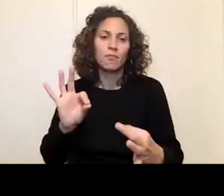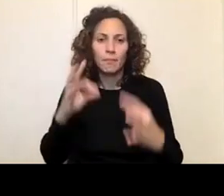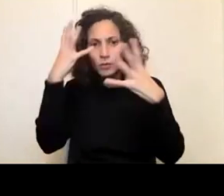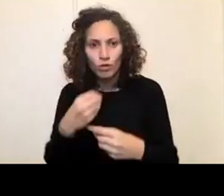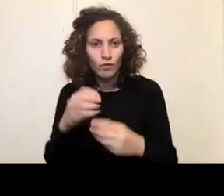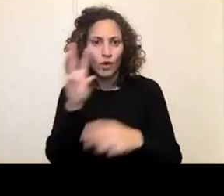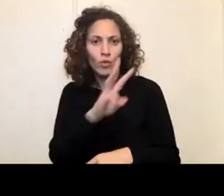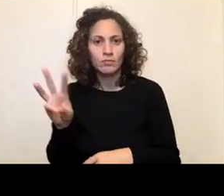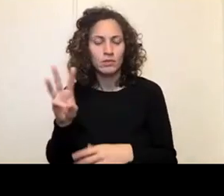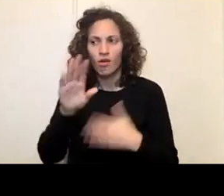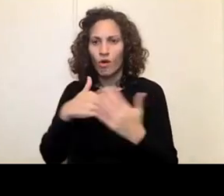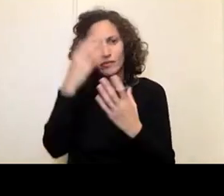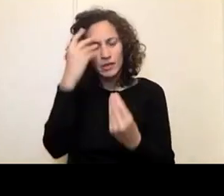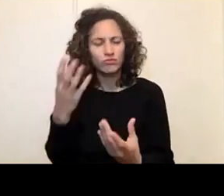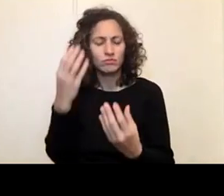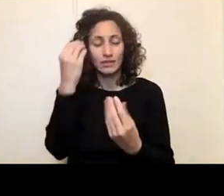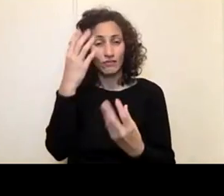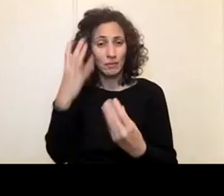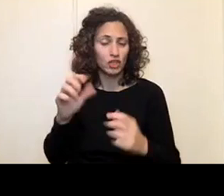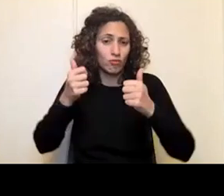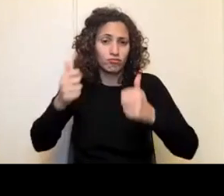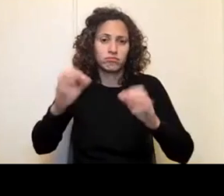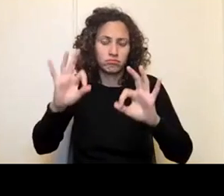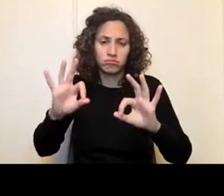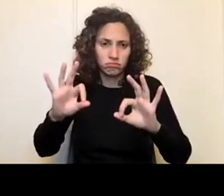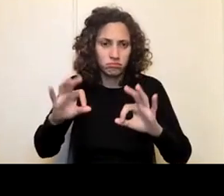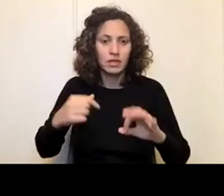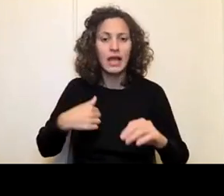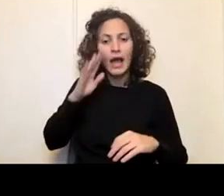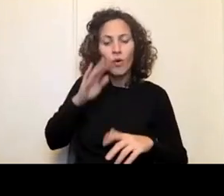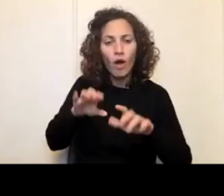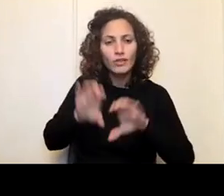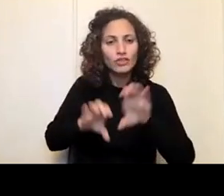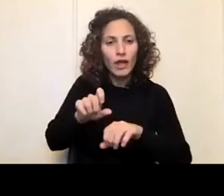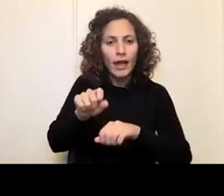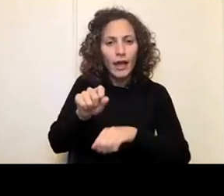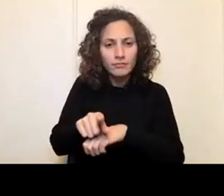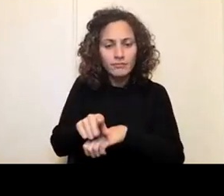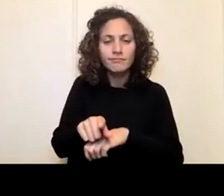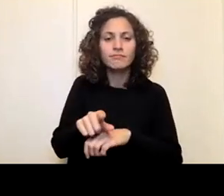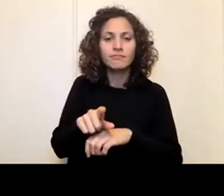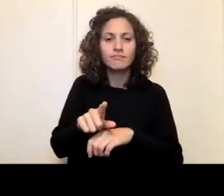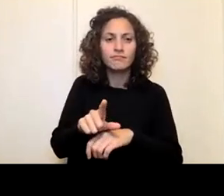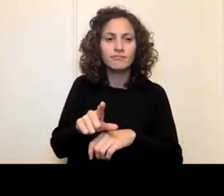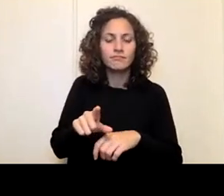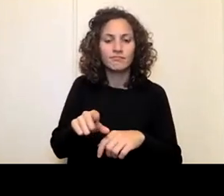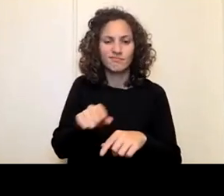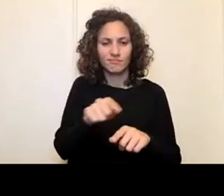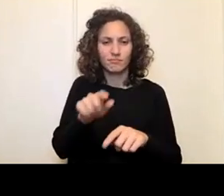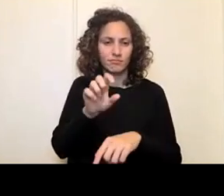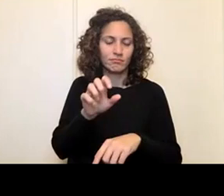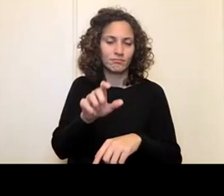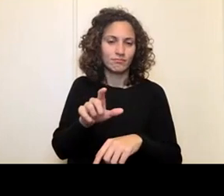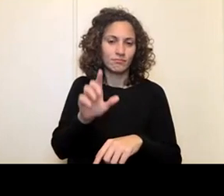beautiful. I'm going to drop a link into the chat that goes to their series of articles by S.E.